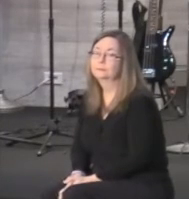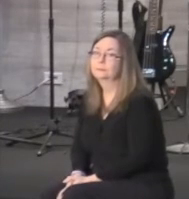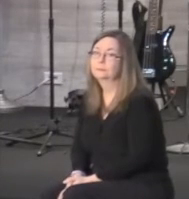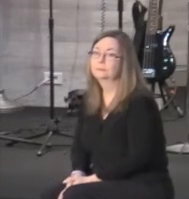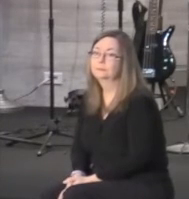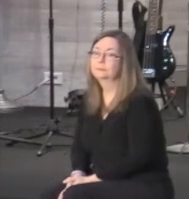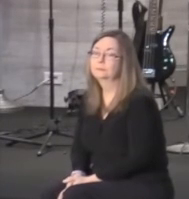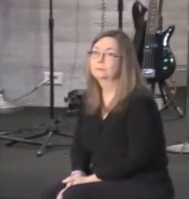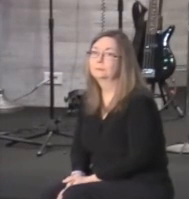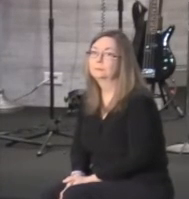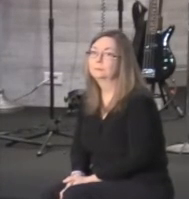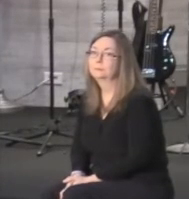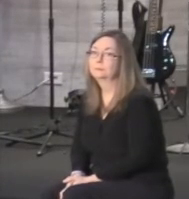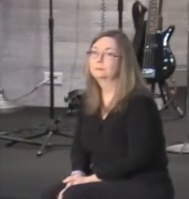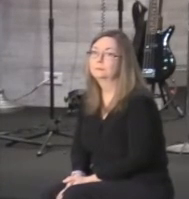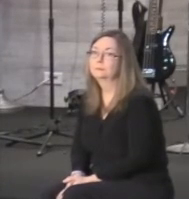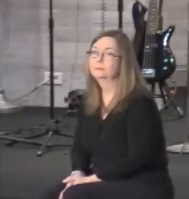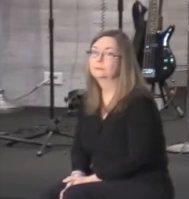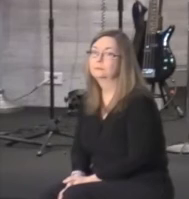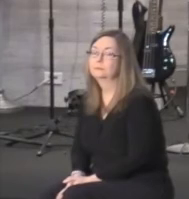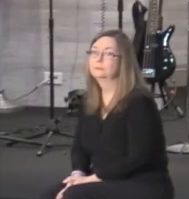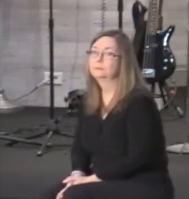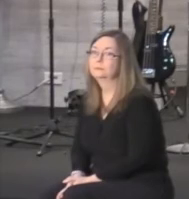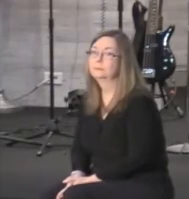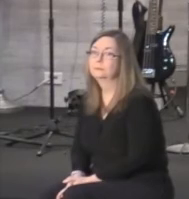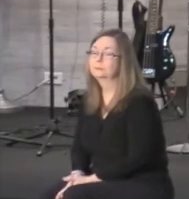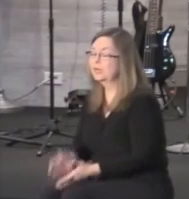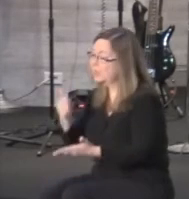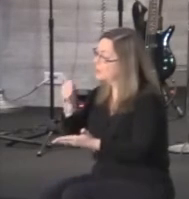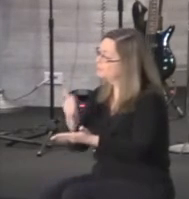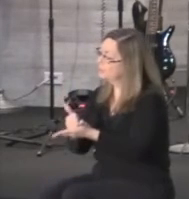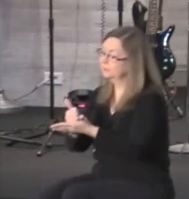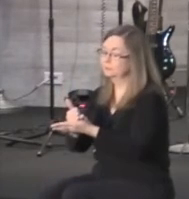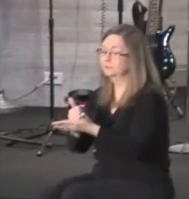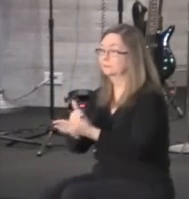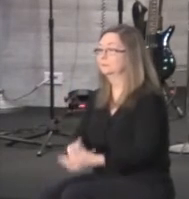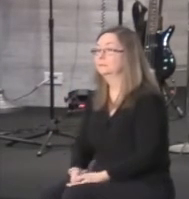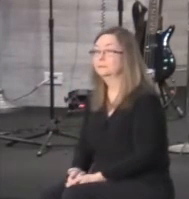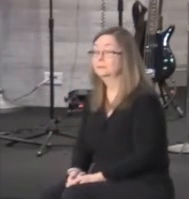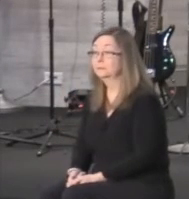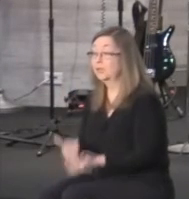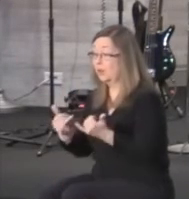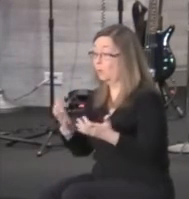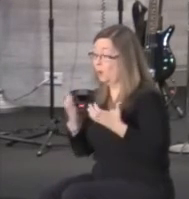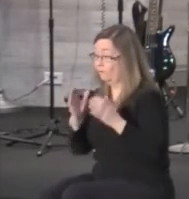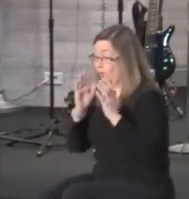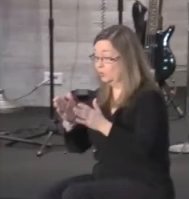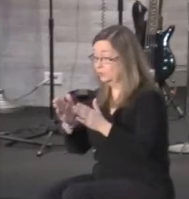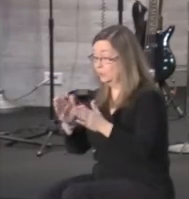even Jesus, who delivered us from the wrath to come. Amen. Today I want to